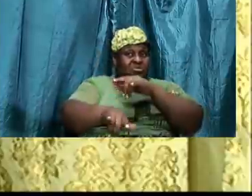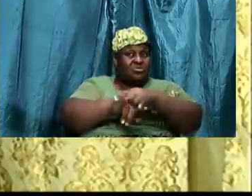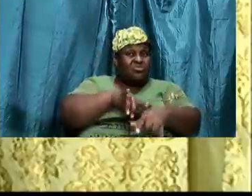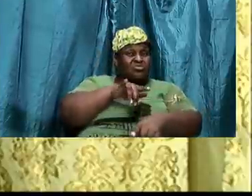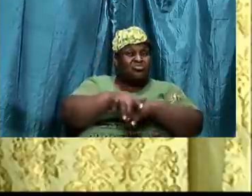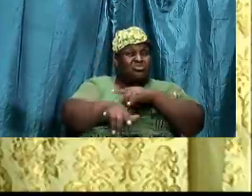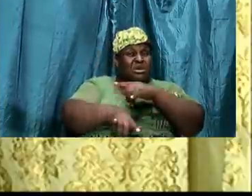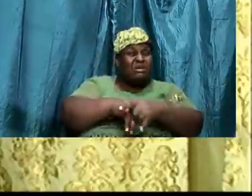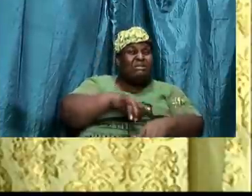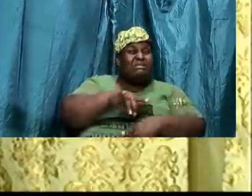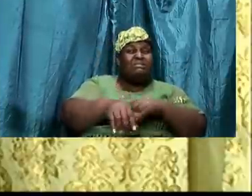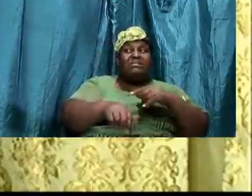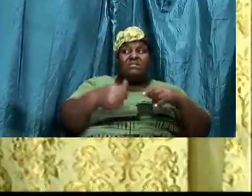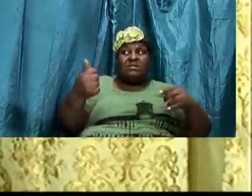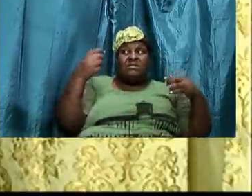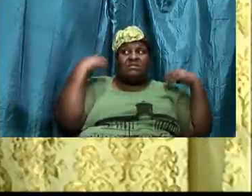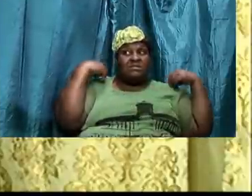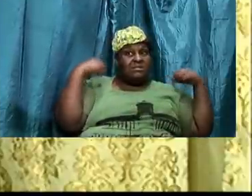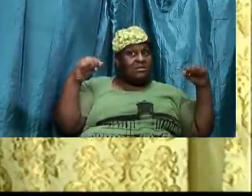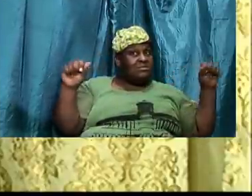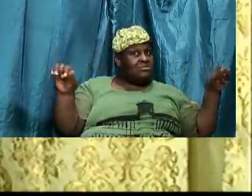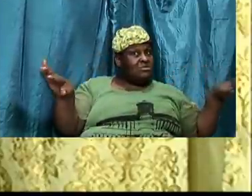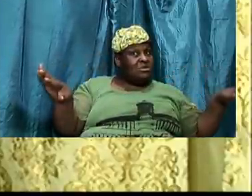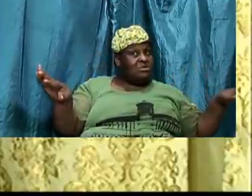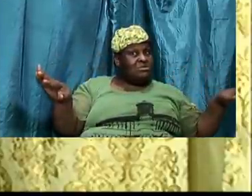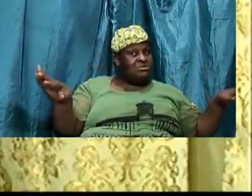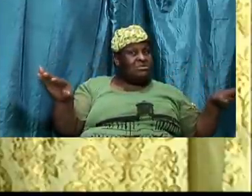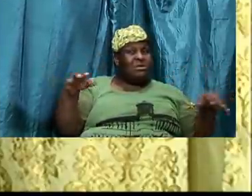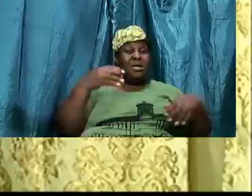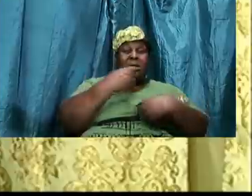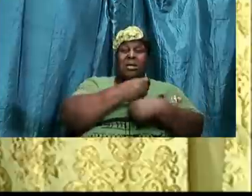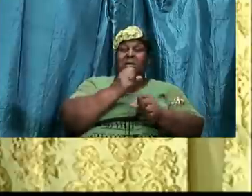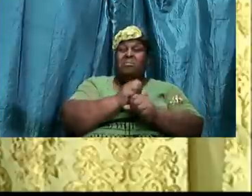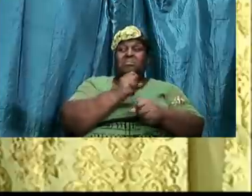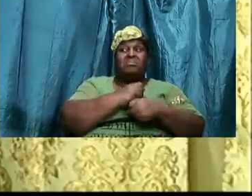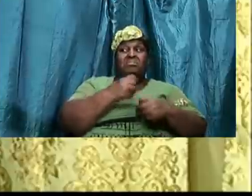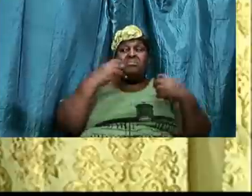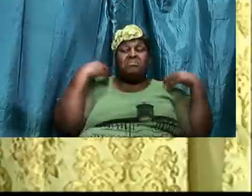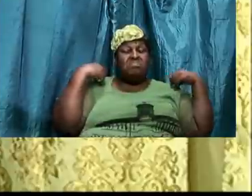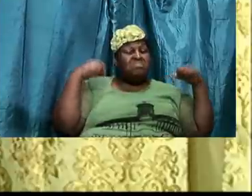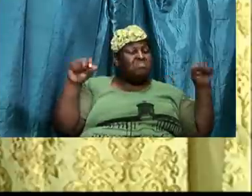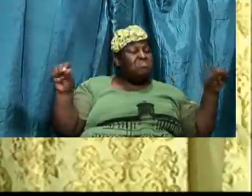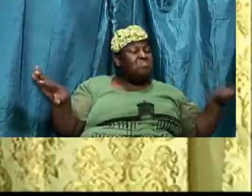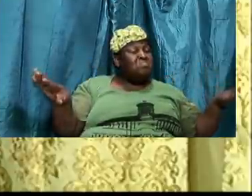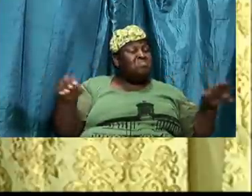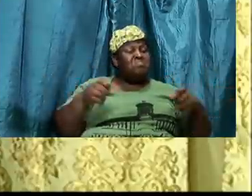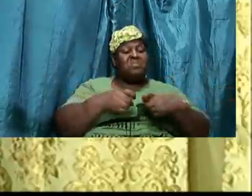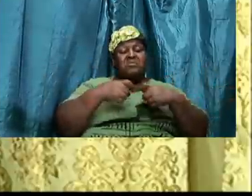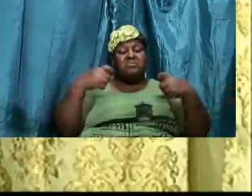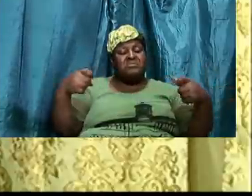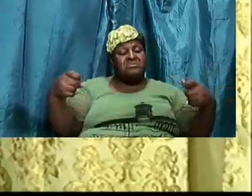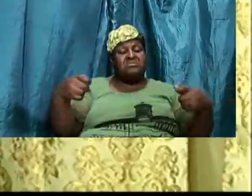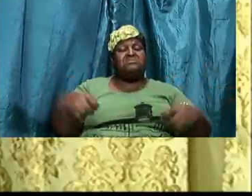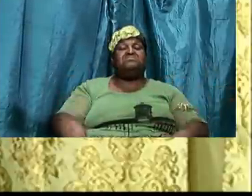spirits, these other angels. And he took one third of the host of heaven with him.